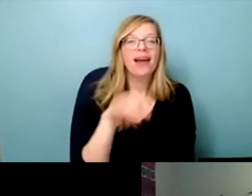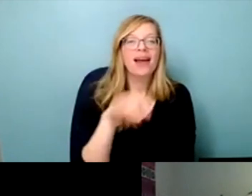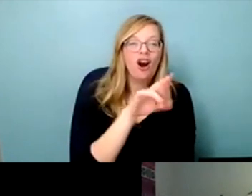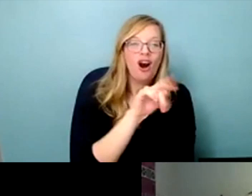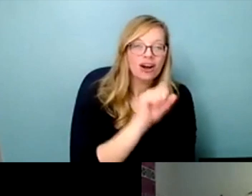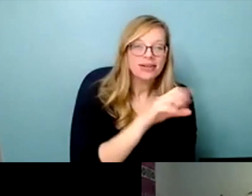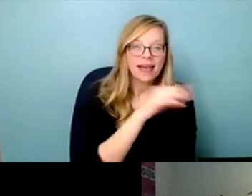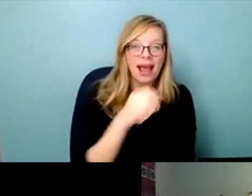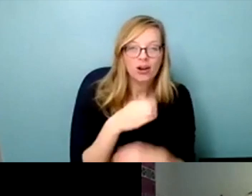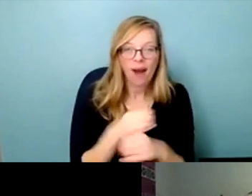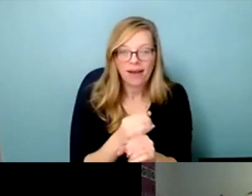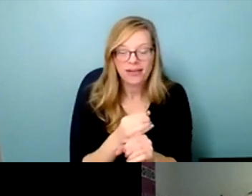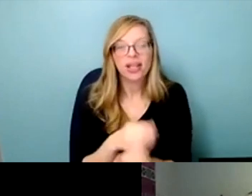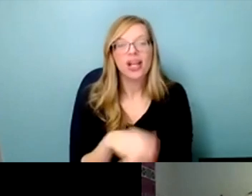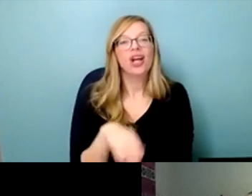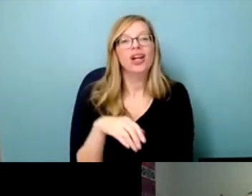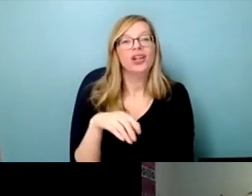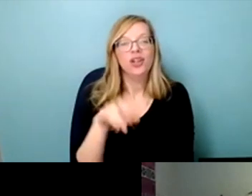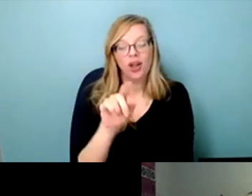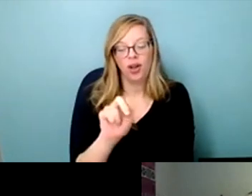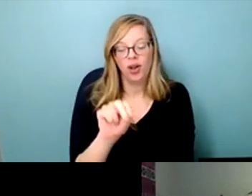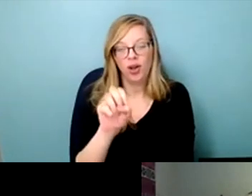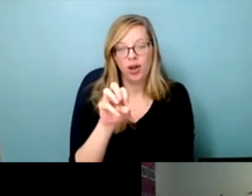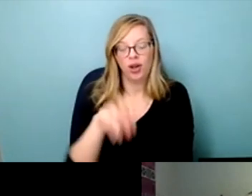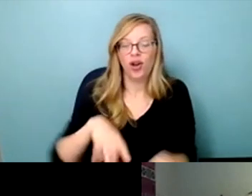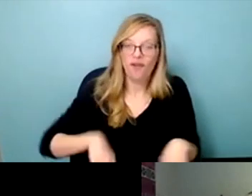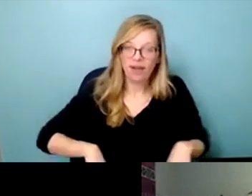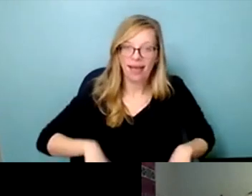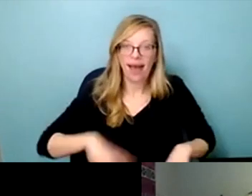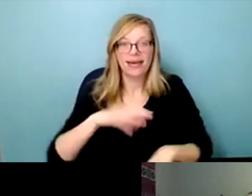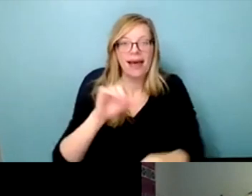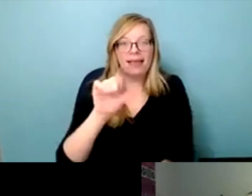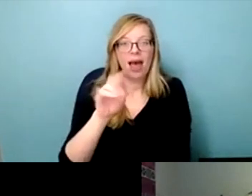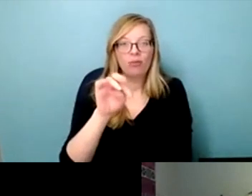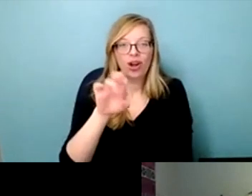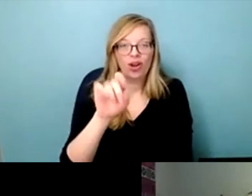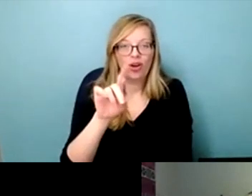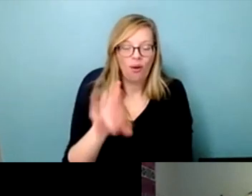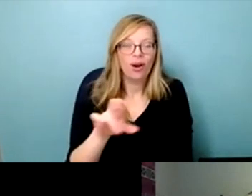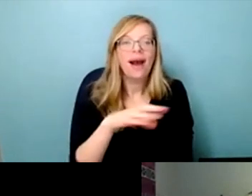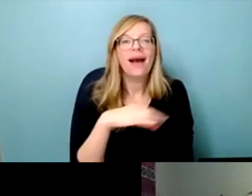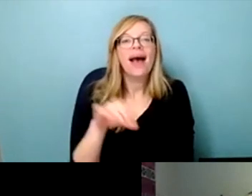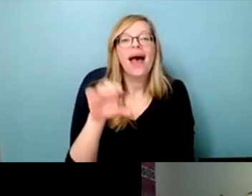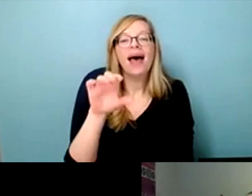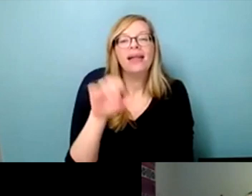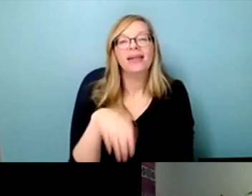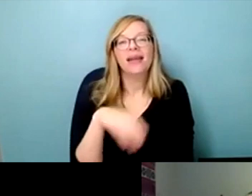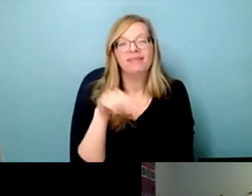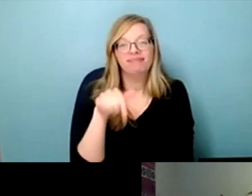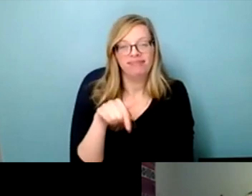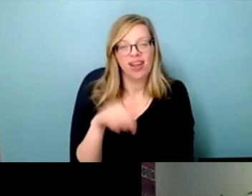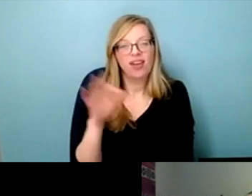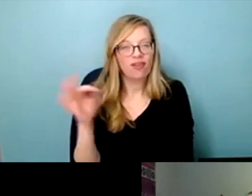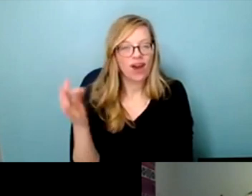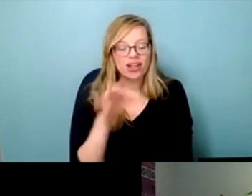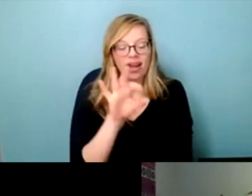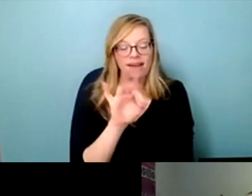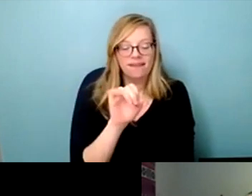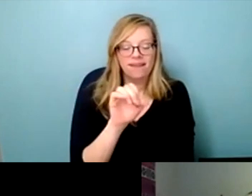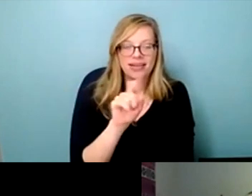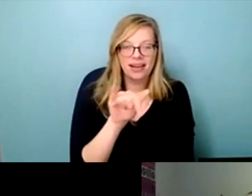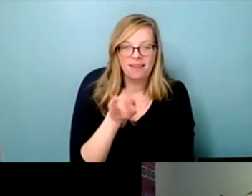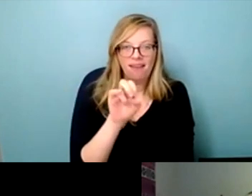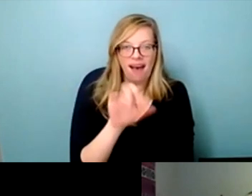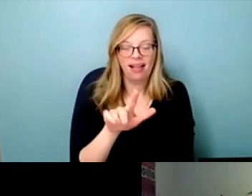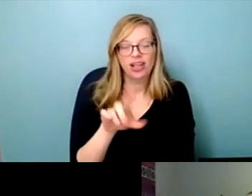and Labrador Folk Festival, the Calgary Folk Club, and of course Festival de Voyageur and others. So without